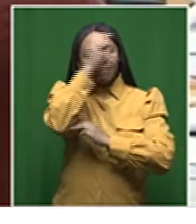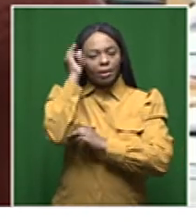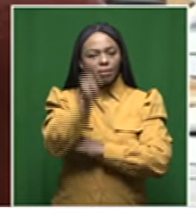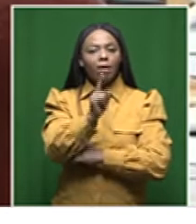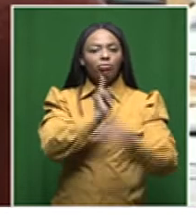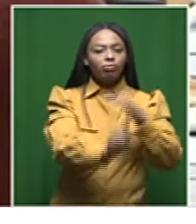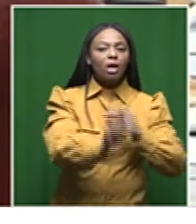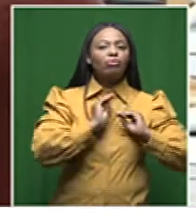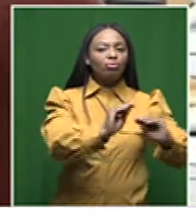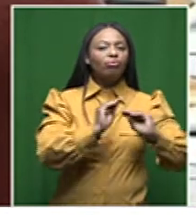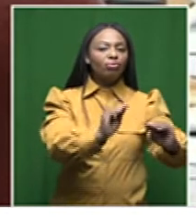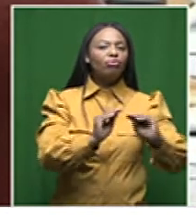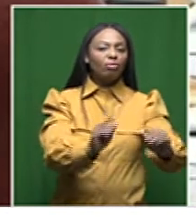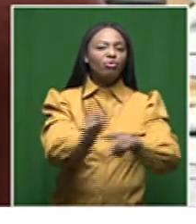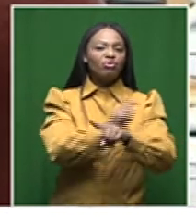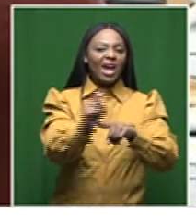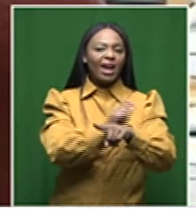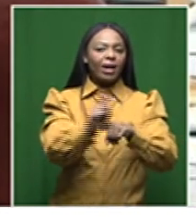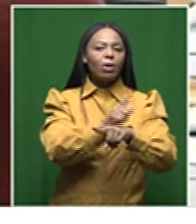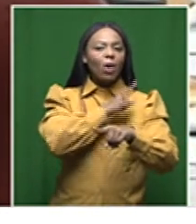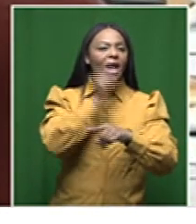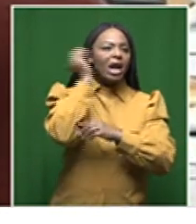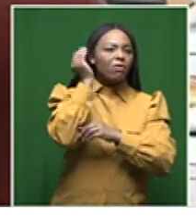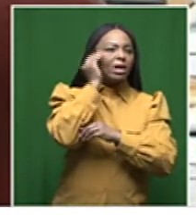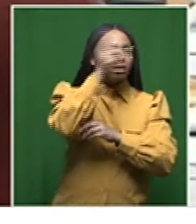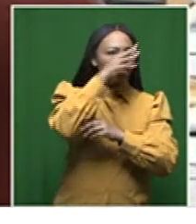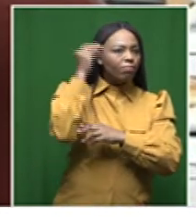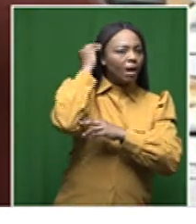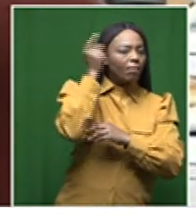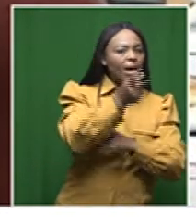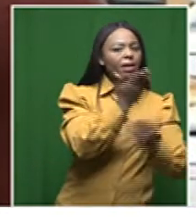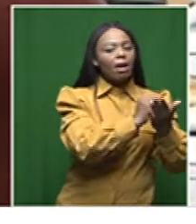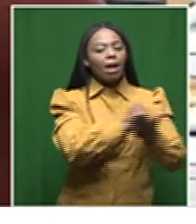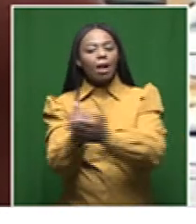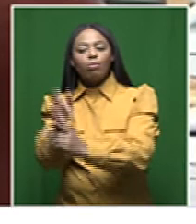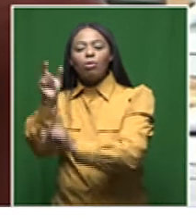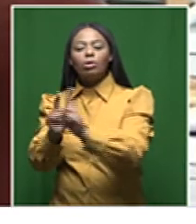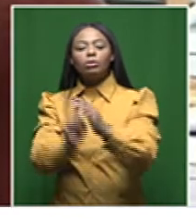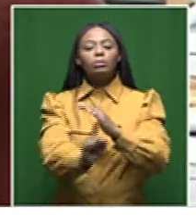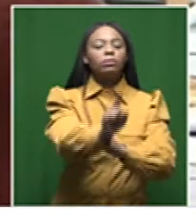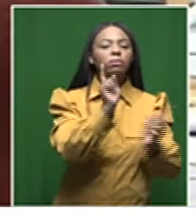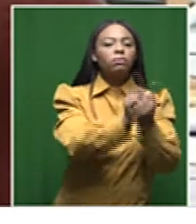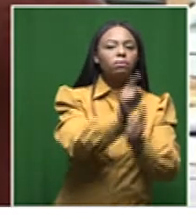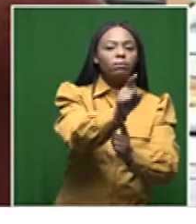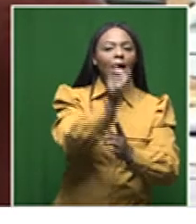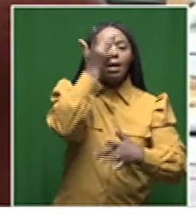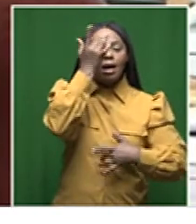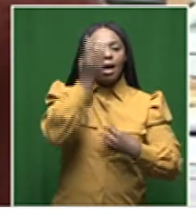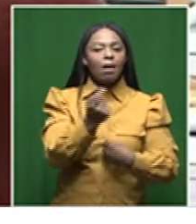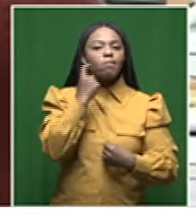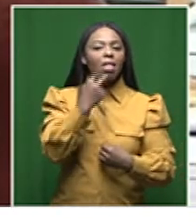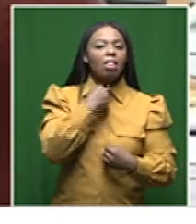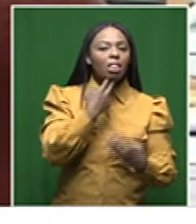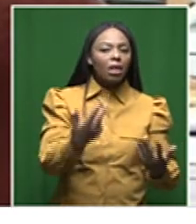districts. Because we want the information to disseminate to the level where every South African